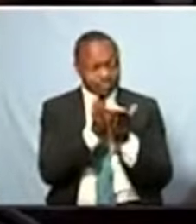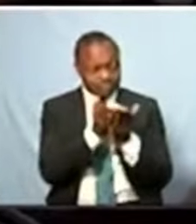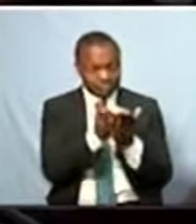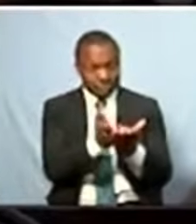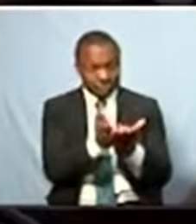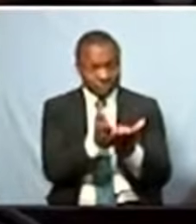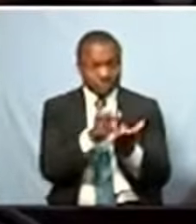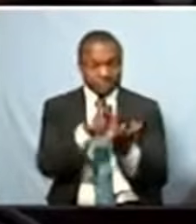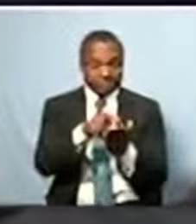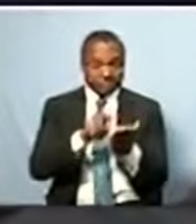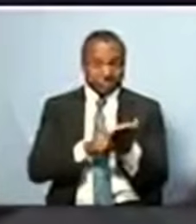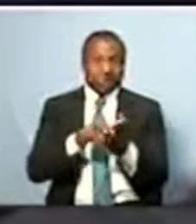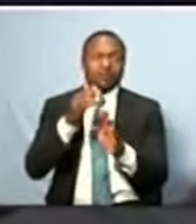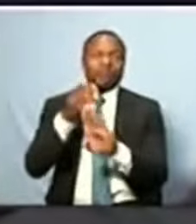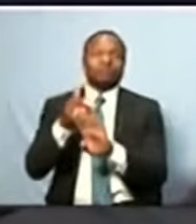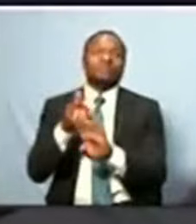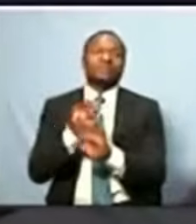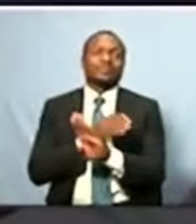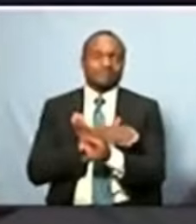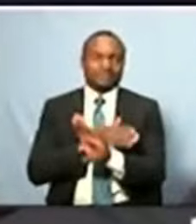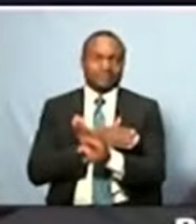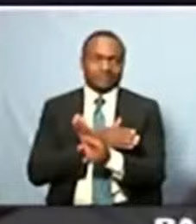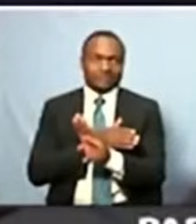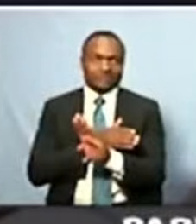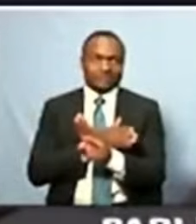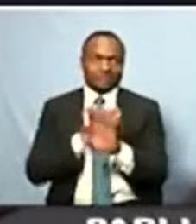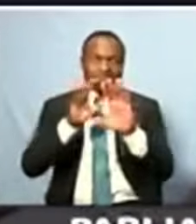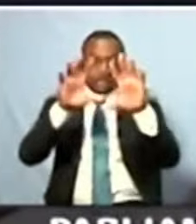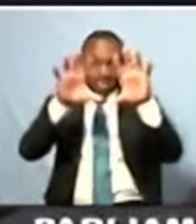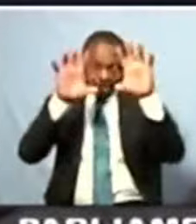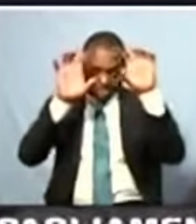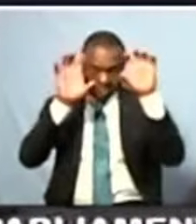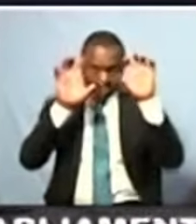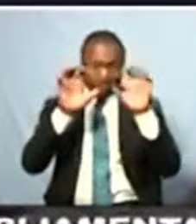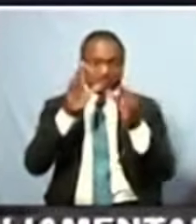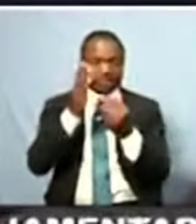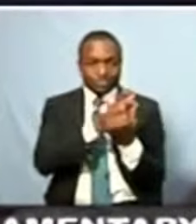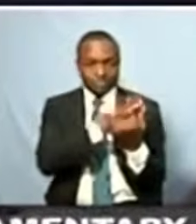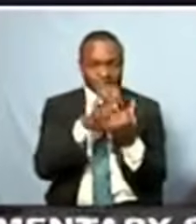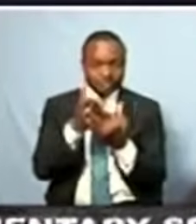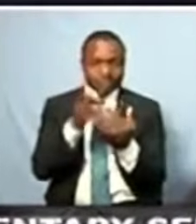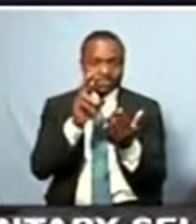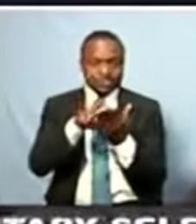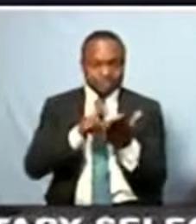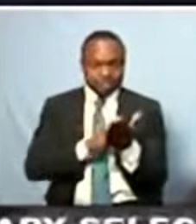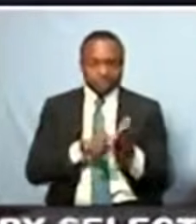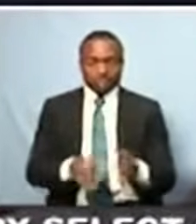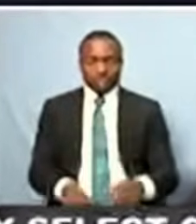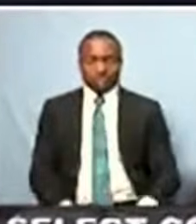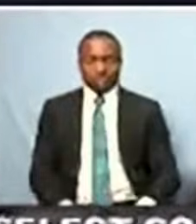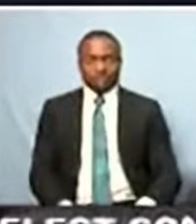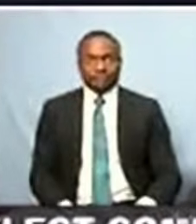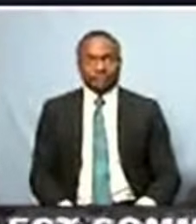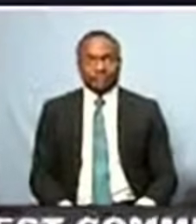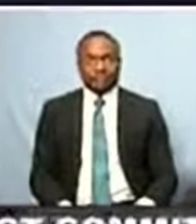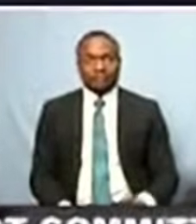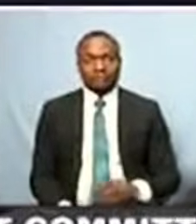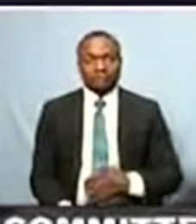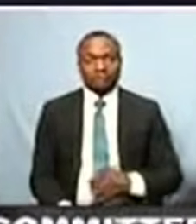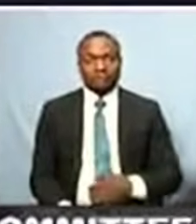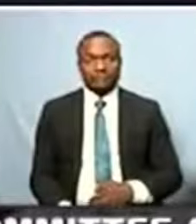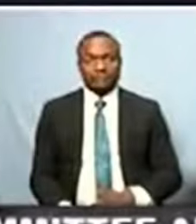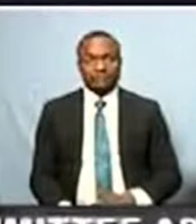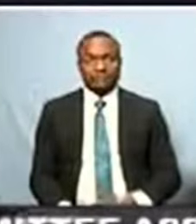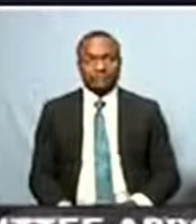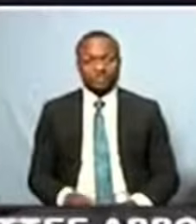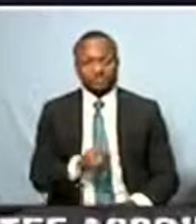a report before the Executive delimitation report. So that's 12 constituencies, I